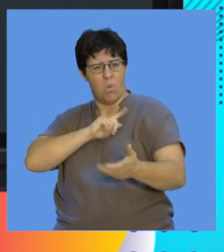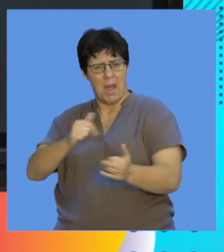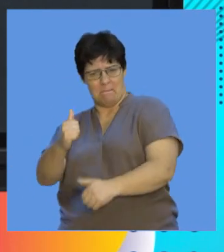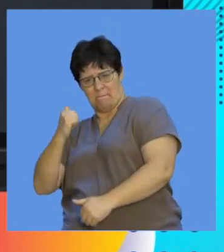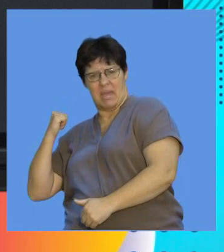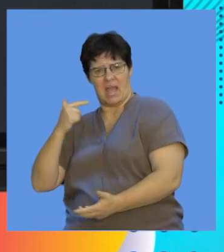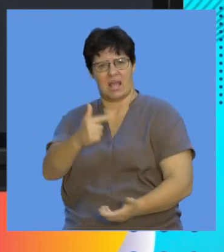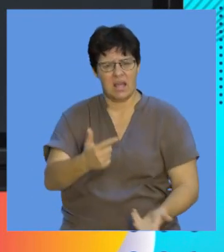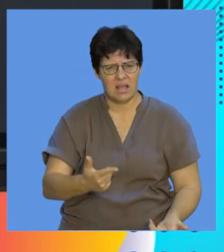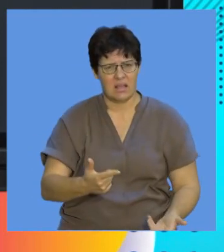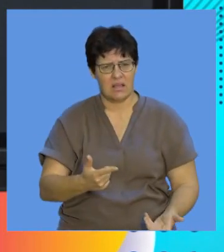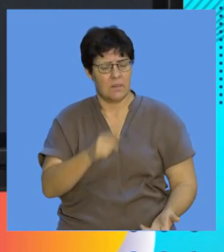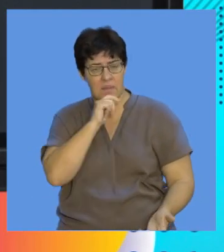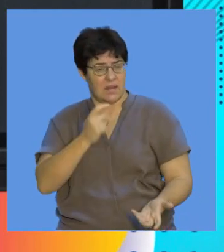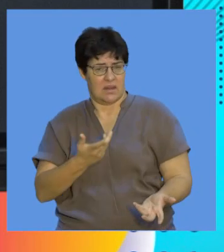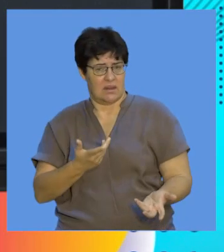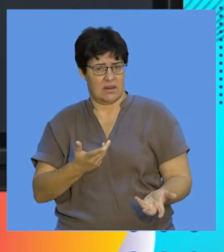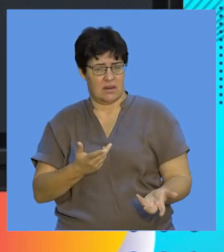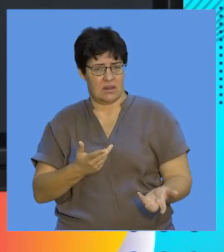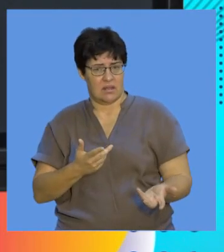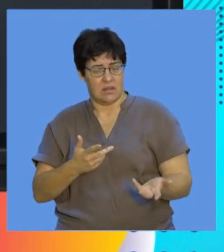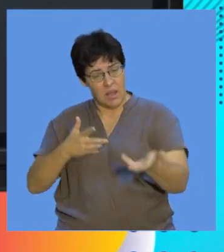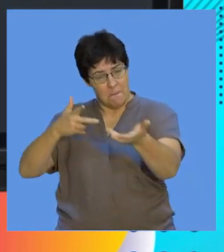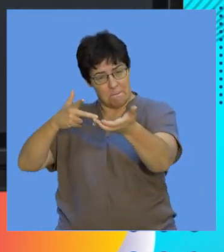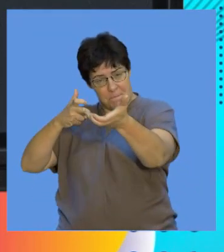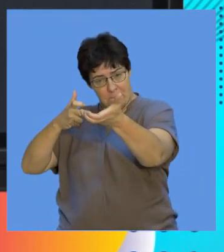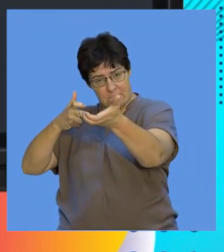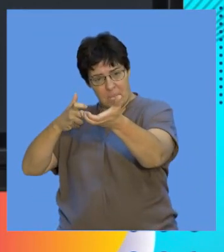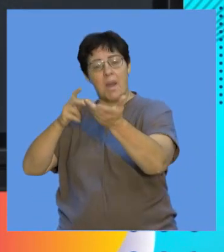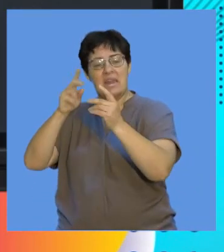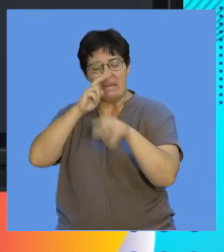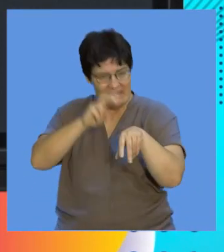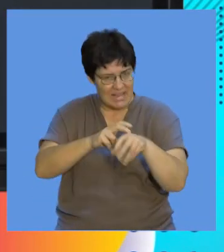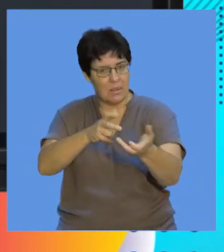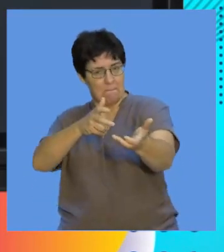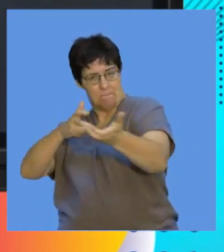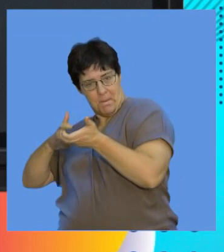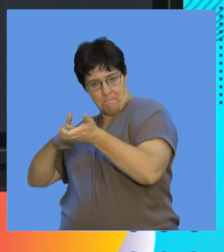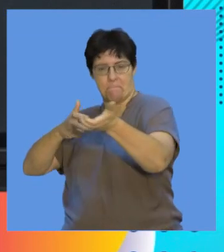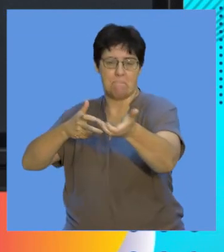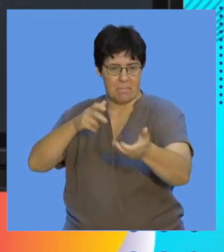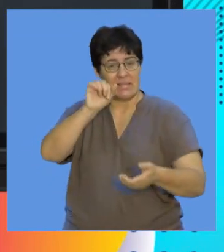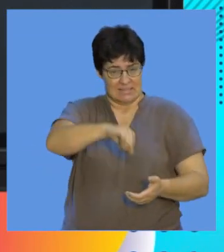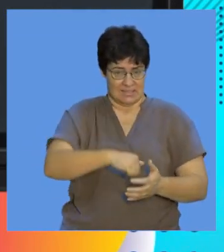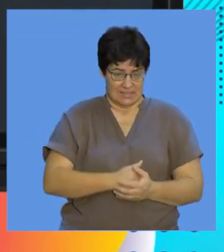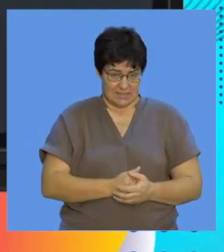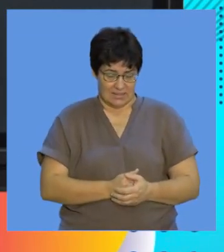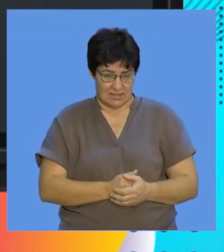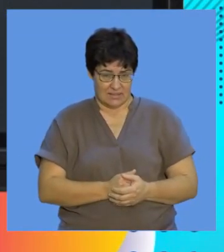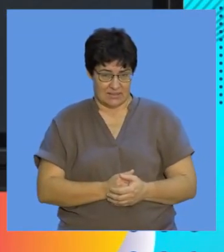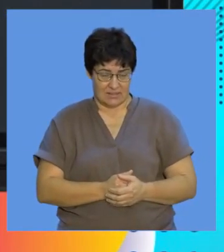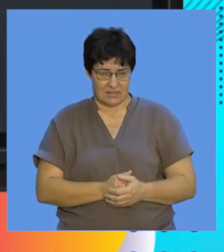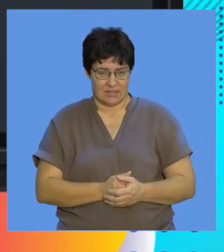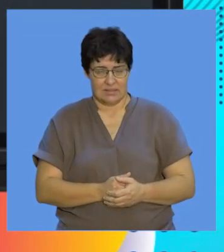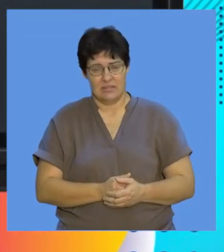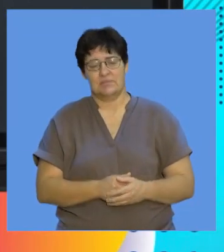have to move backwards? You can't actually shoot a gun without there being recoil, okay? And also,